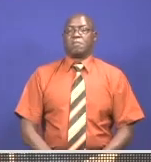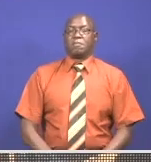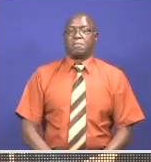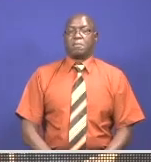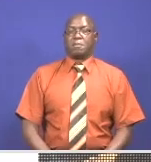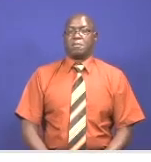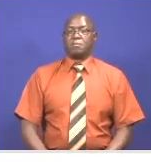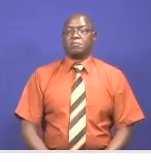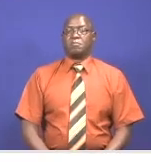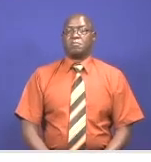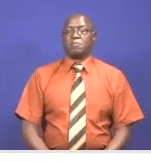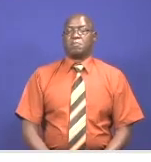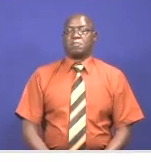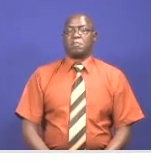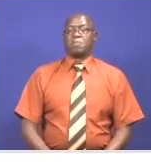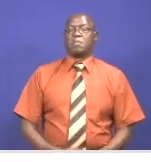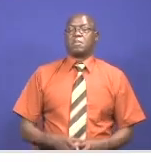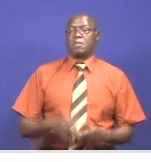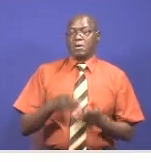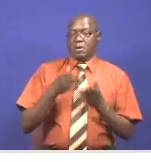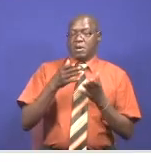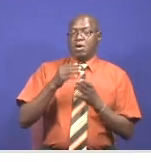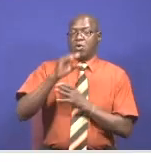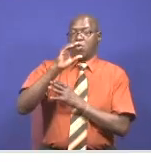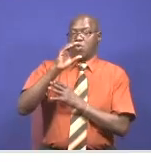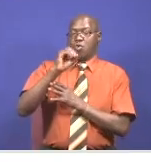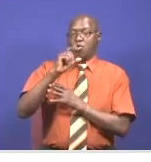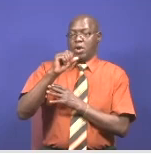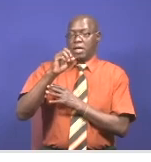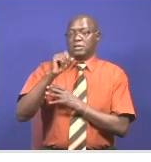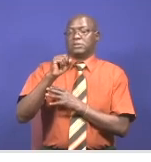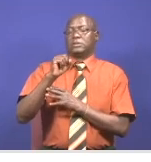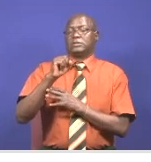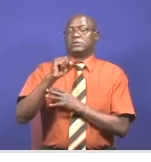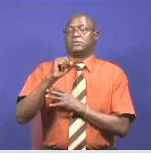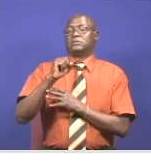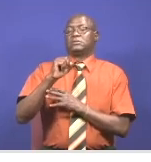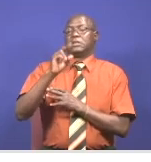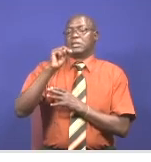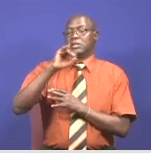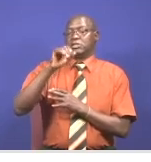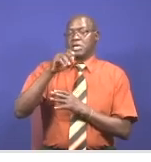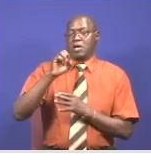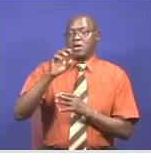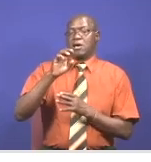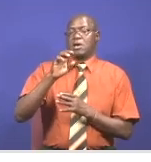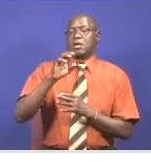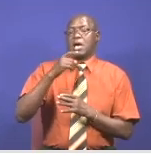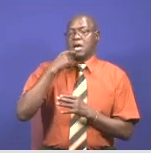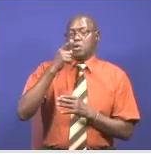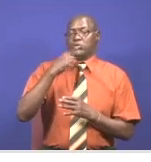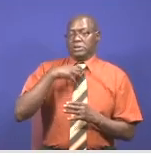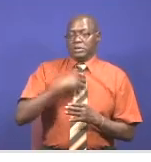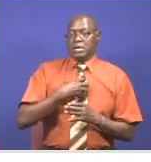And just days after the legendary Collins Hinjera announced he was retiring from rugby, another Shujaa teammate, Willy